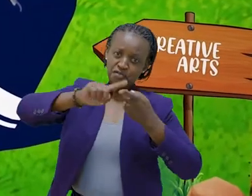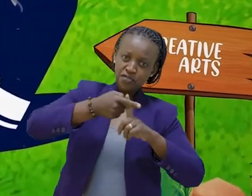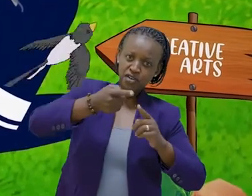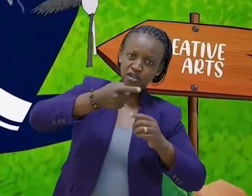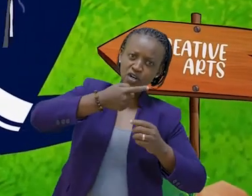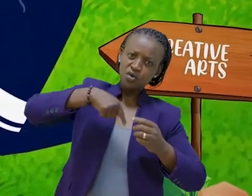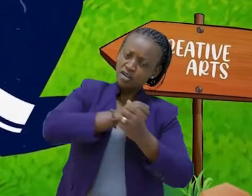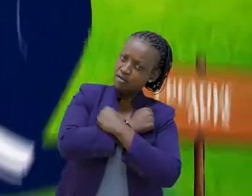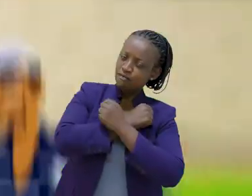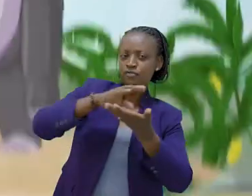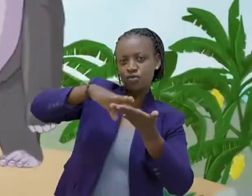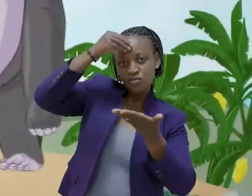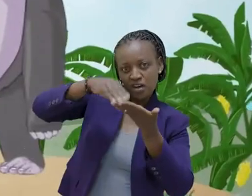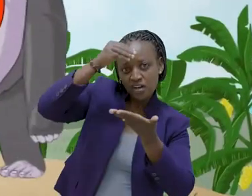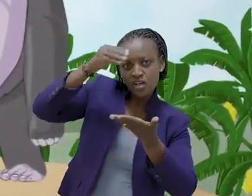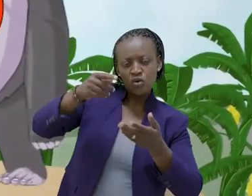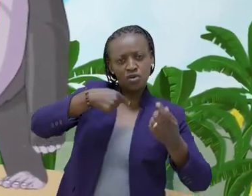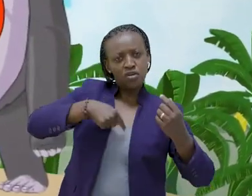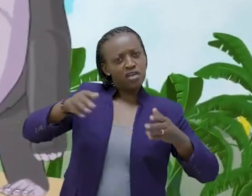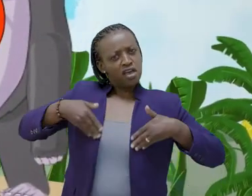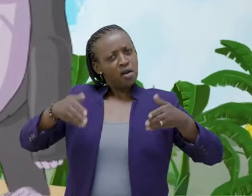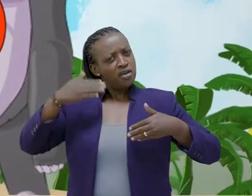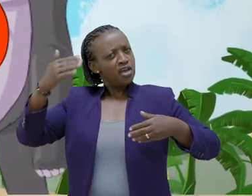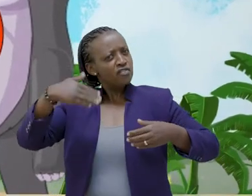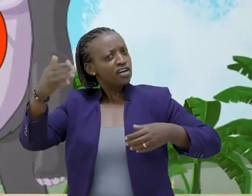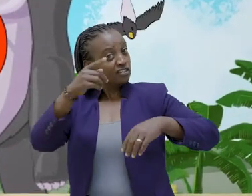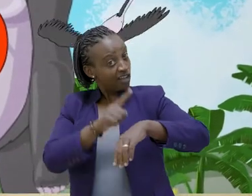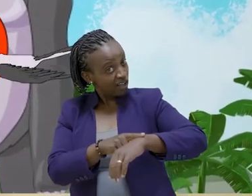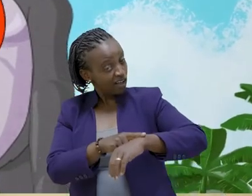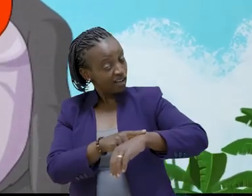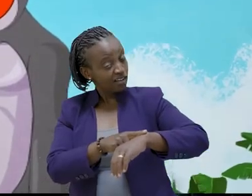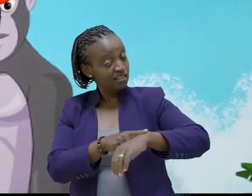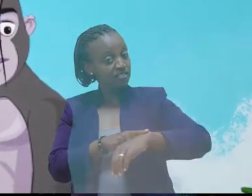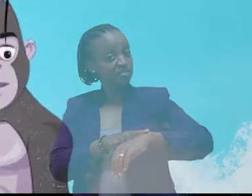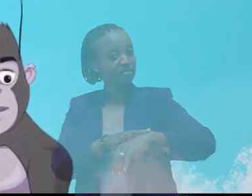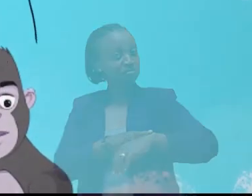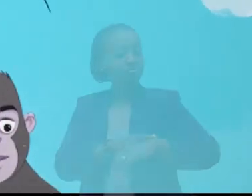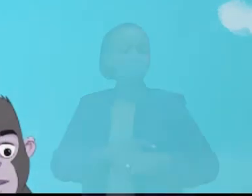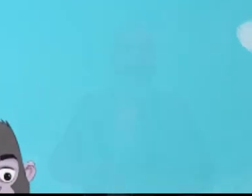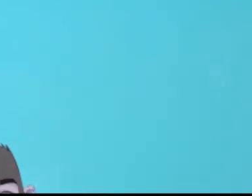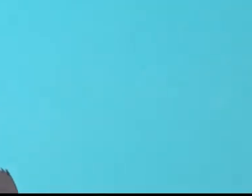friend, we love to learn. We are happy every time.